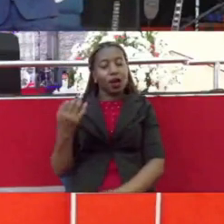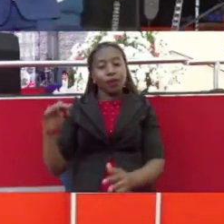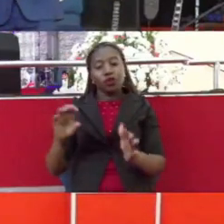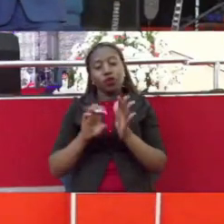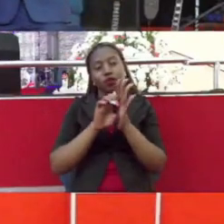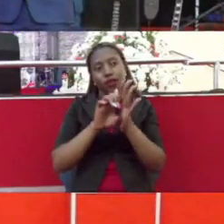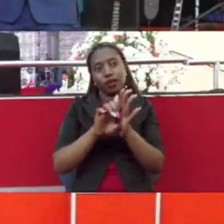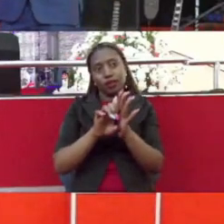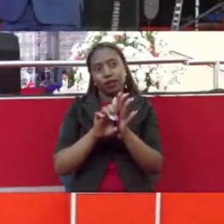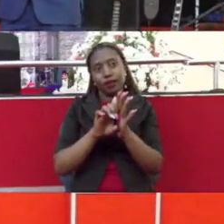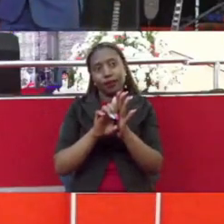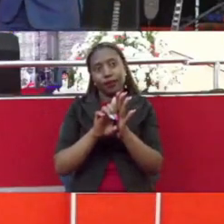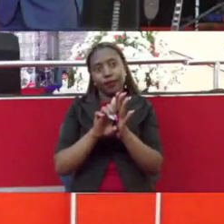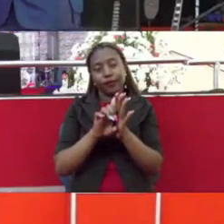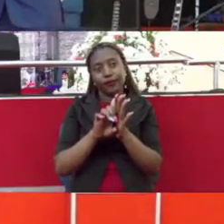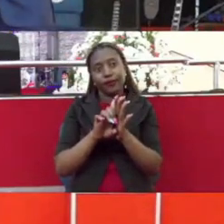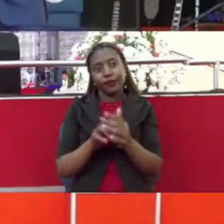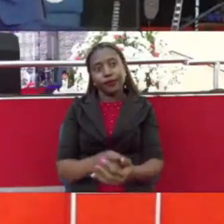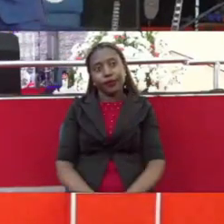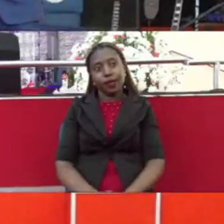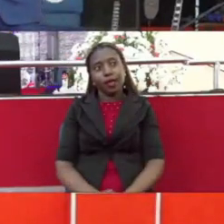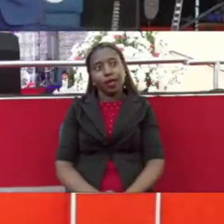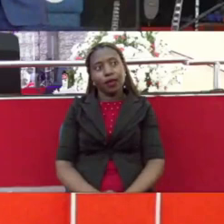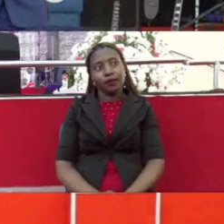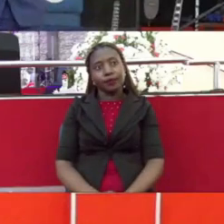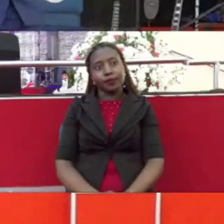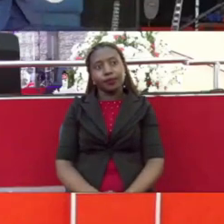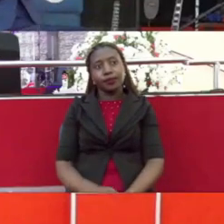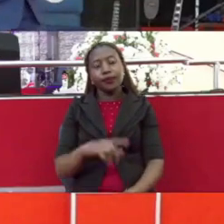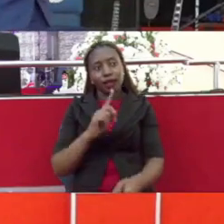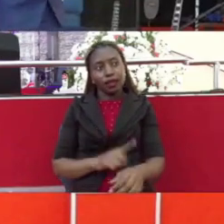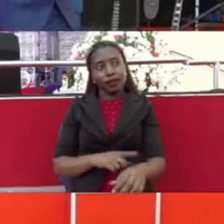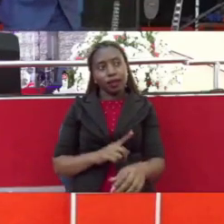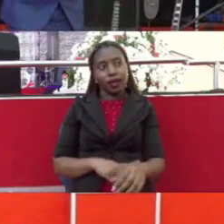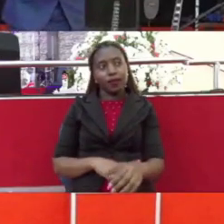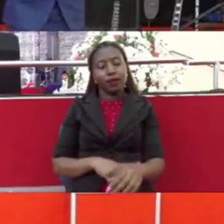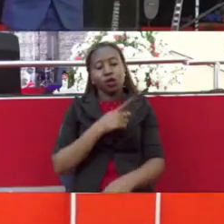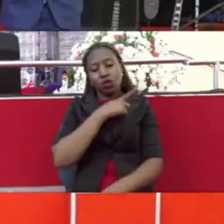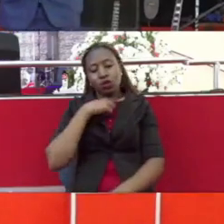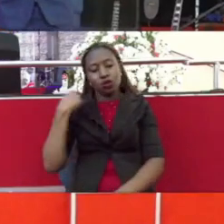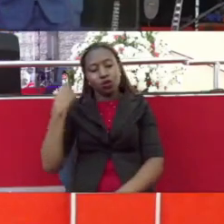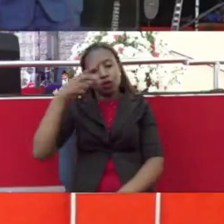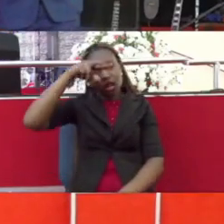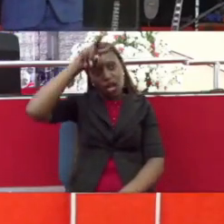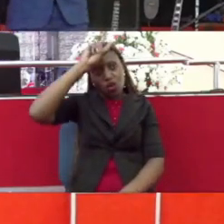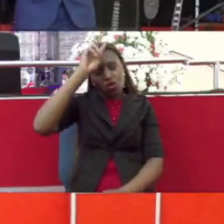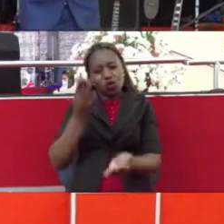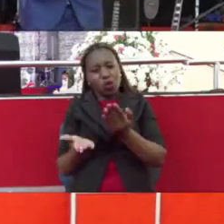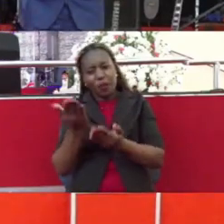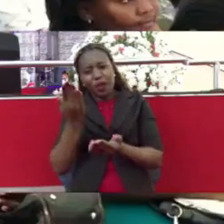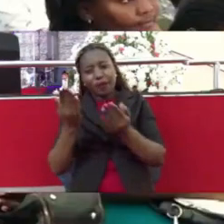anatuweza kutupatia funzo. That when you slaughter a goat, wakati umechinja mbuzi, or a sheep, ama